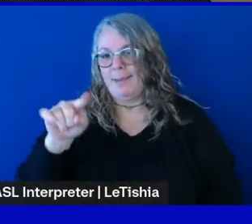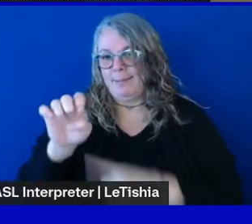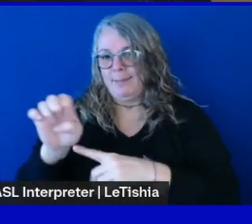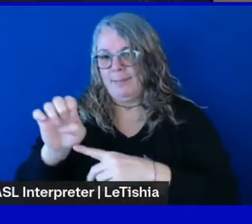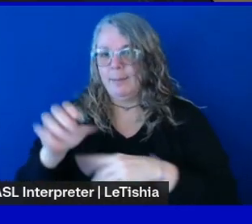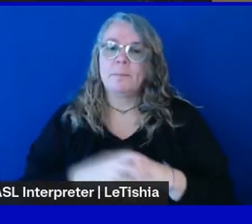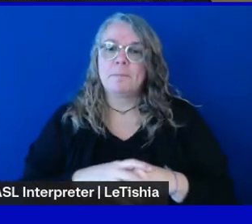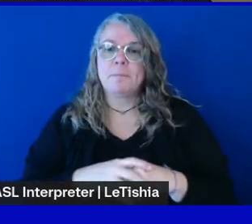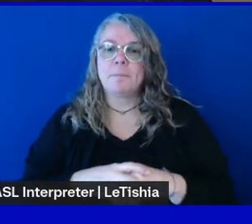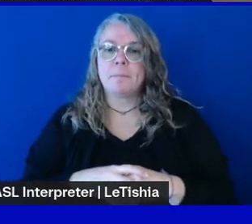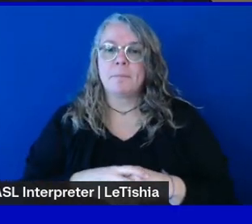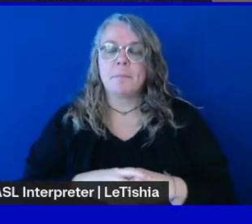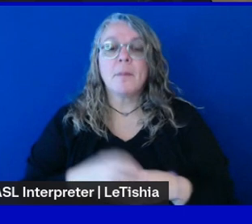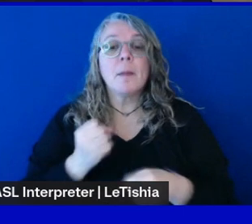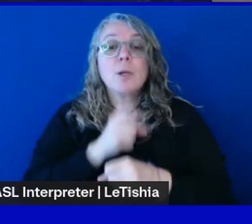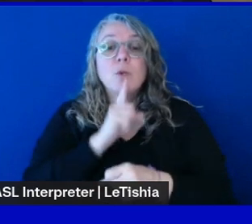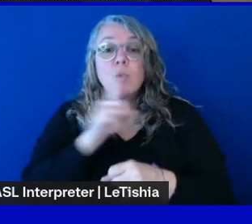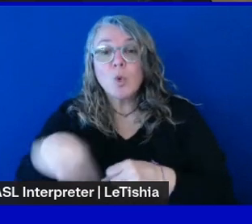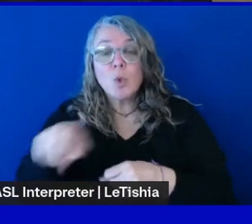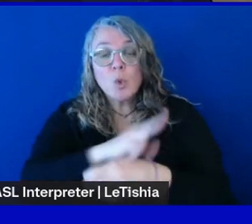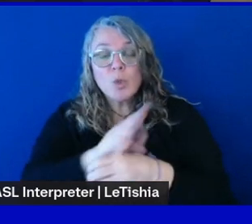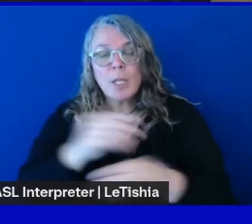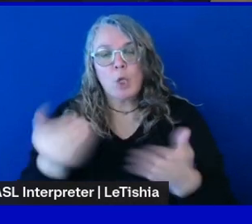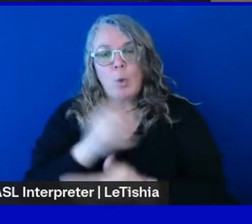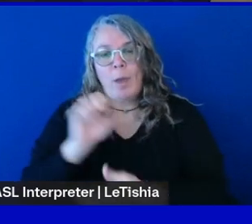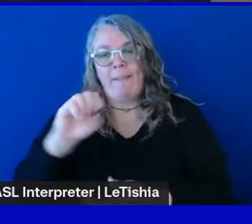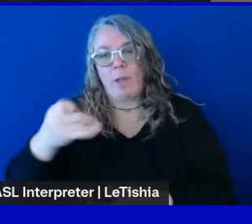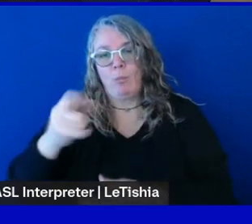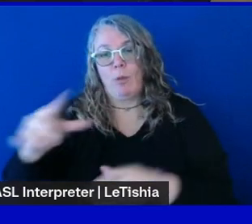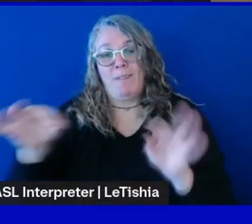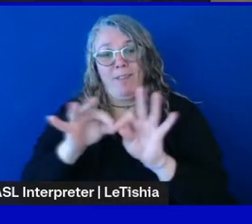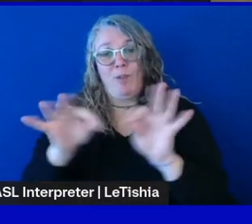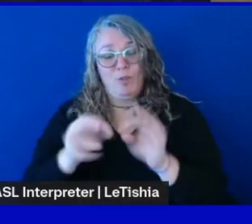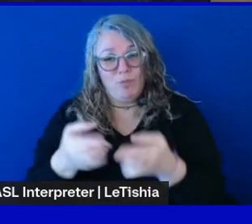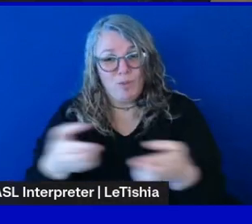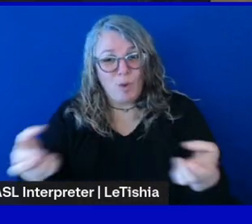you're using the new ephemeral values, resources, and